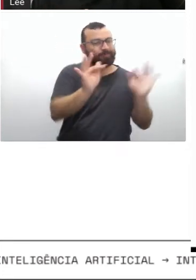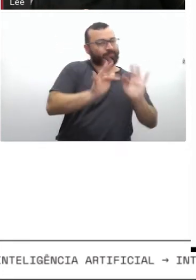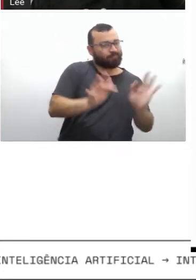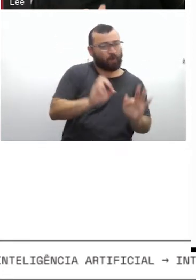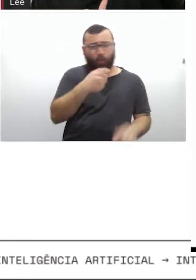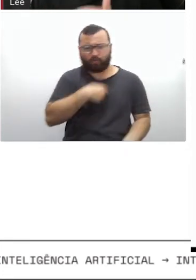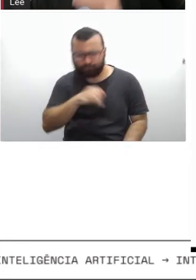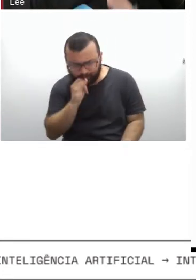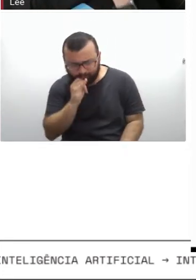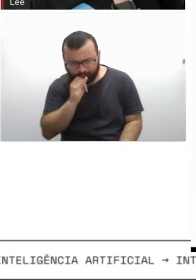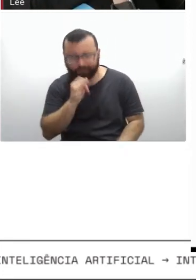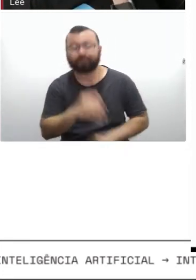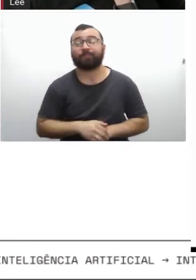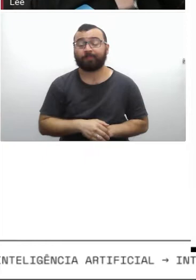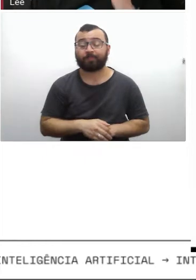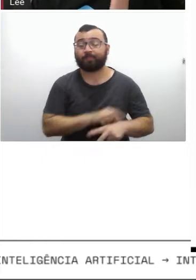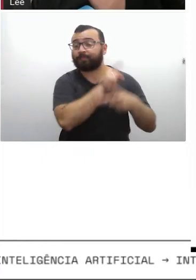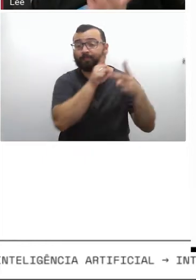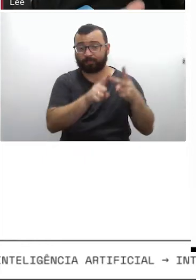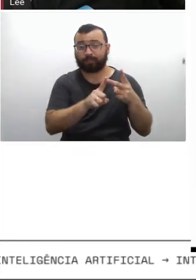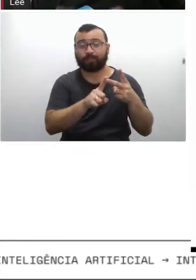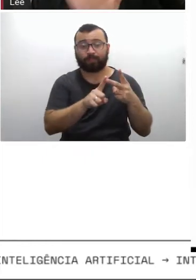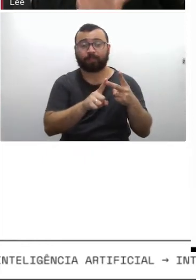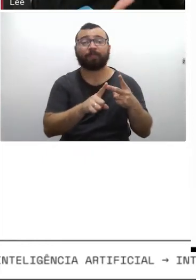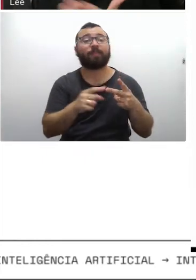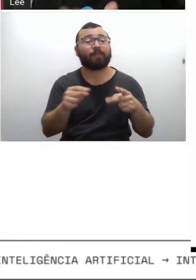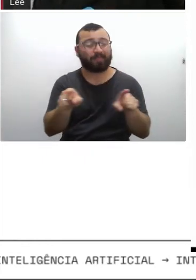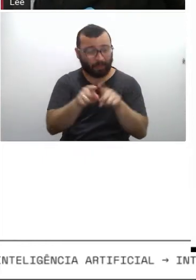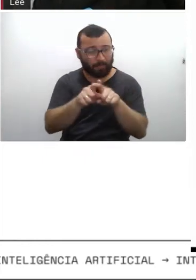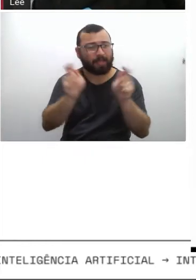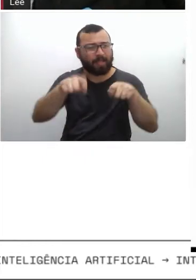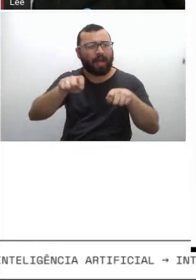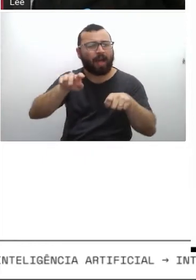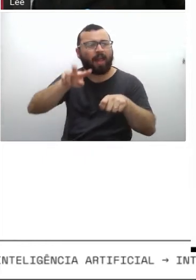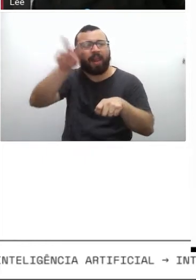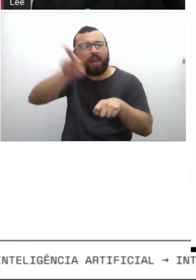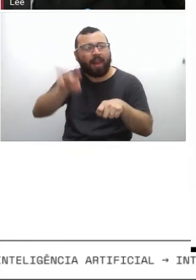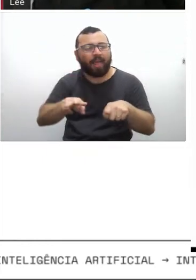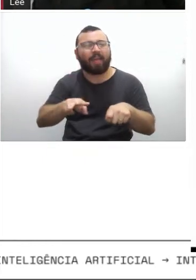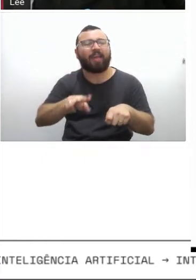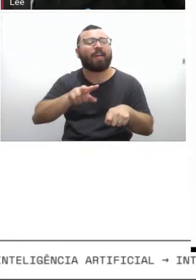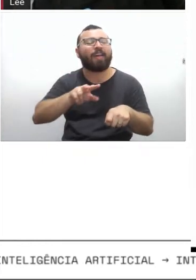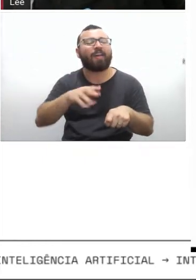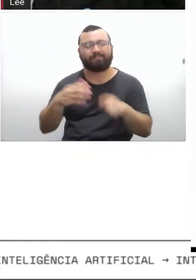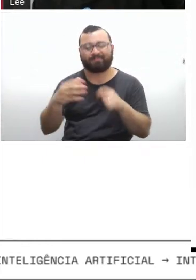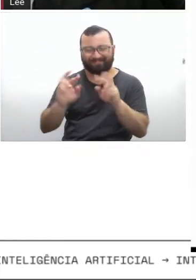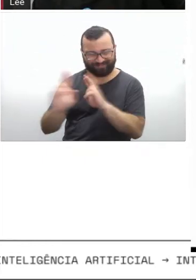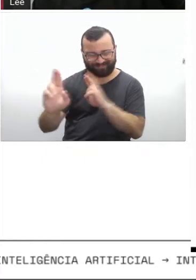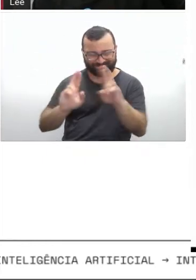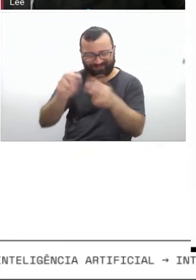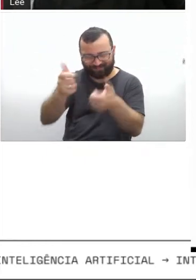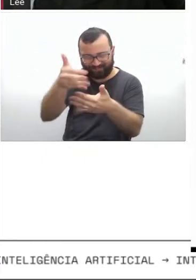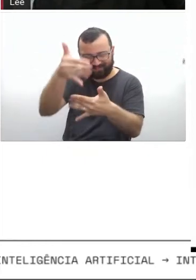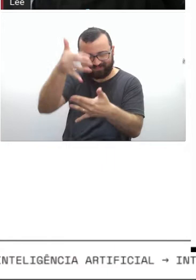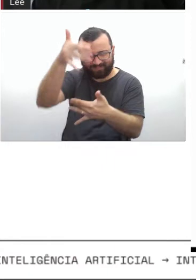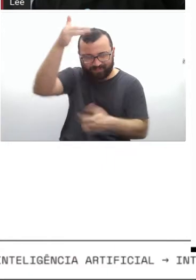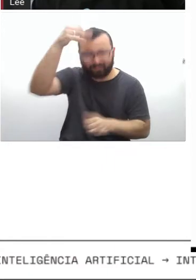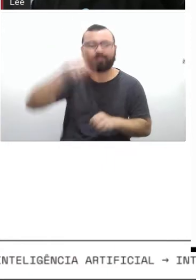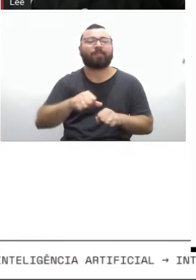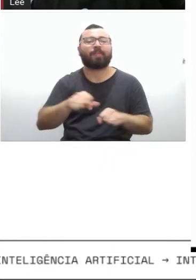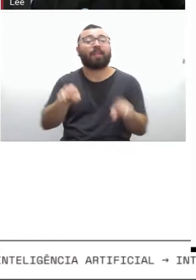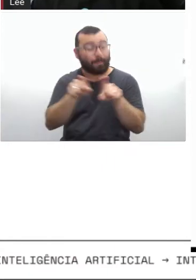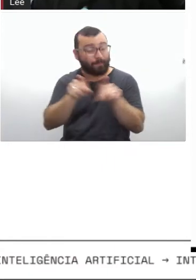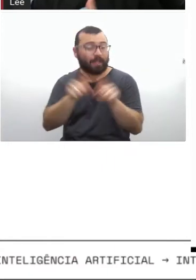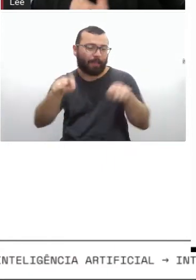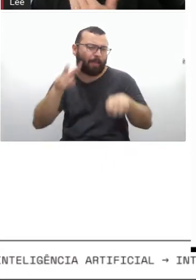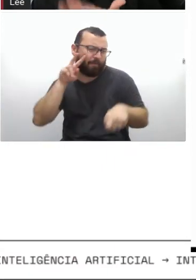or unhappy. You've seen me going through a full transcript, and I did that with the session ID and a date timestamp. And